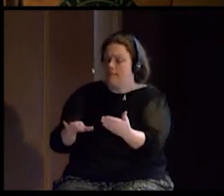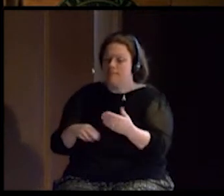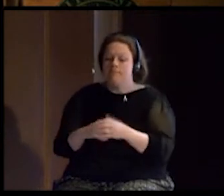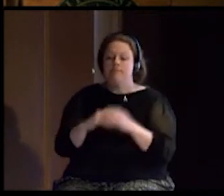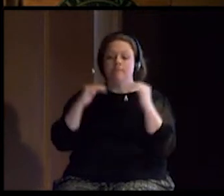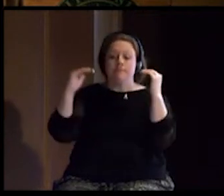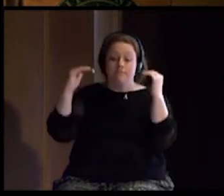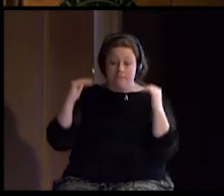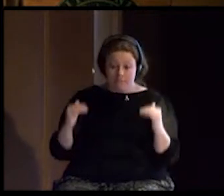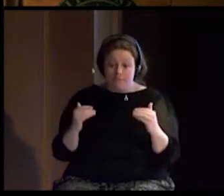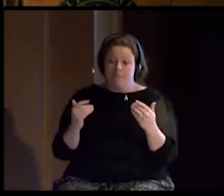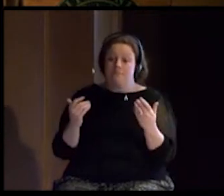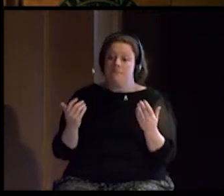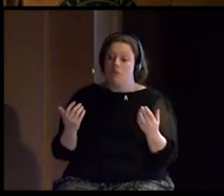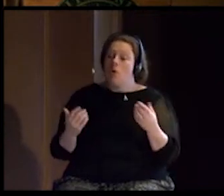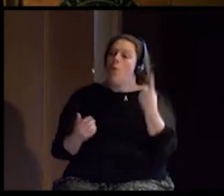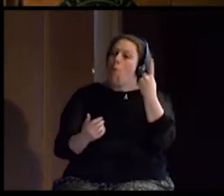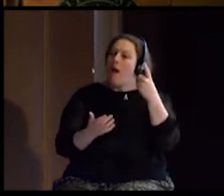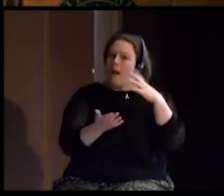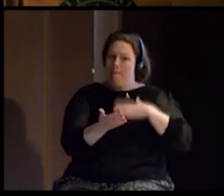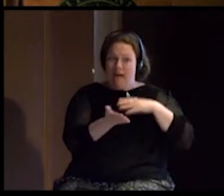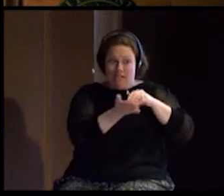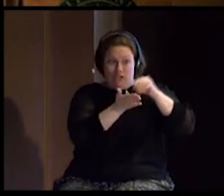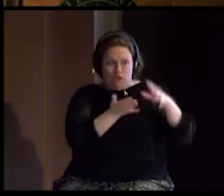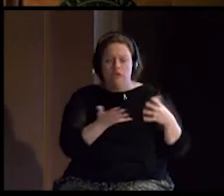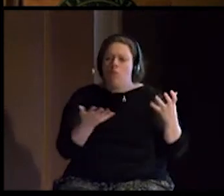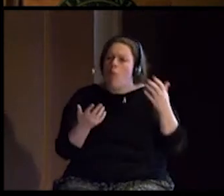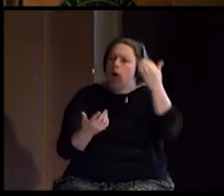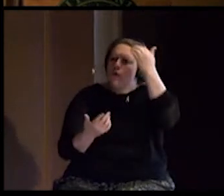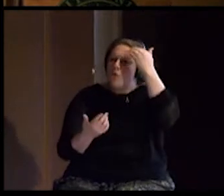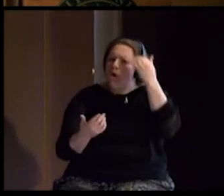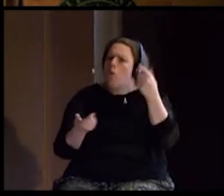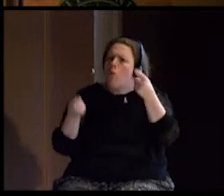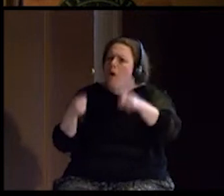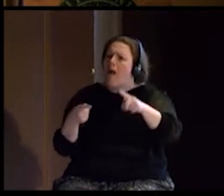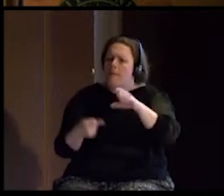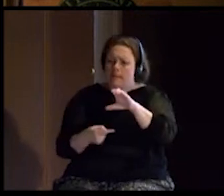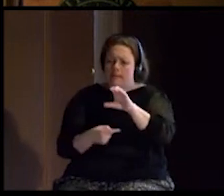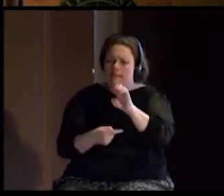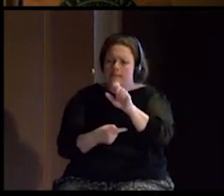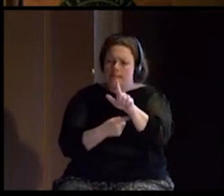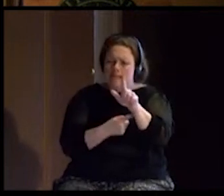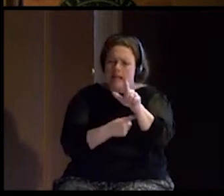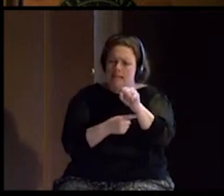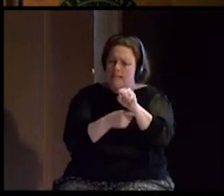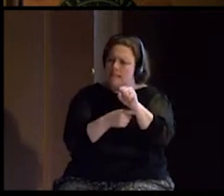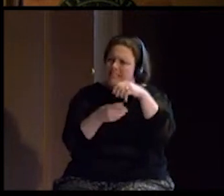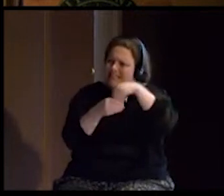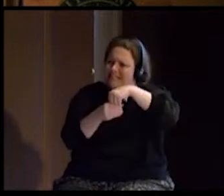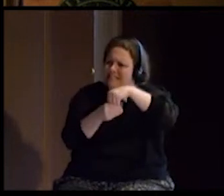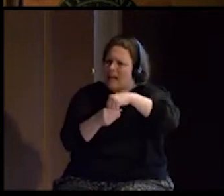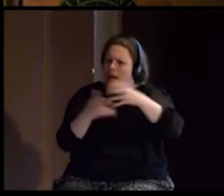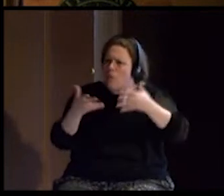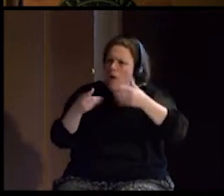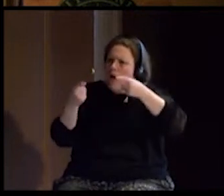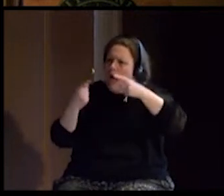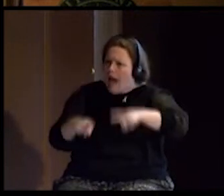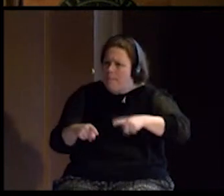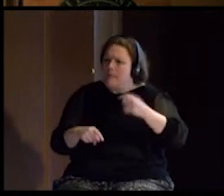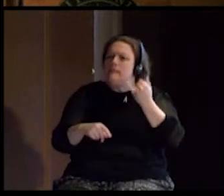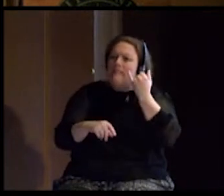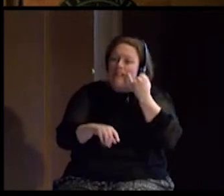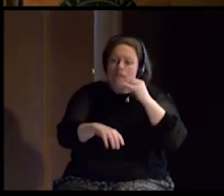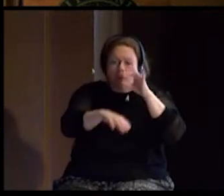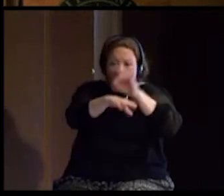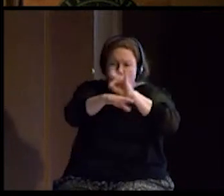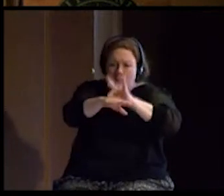We wanted to know, or one of my students actually wanted to know, what happens in the cells in these corals that are exposed to sedimentation. And